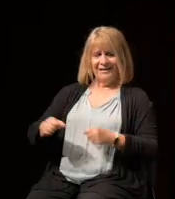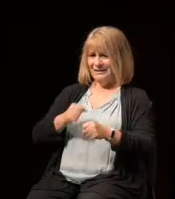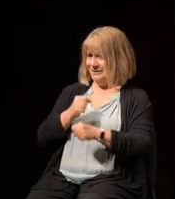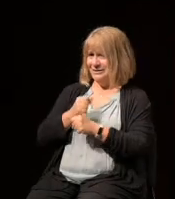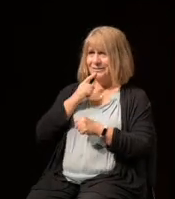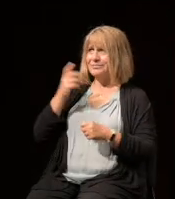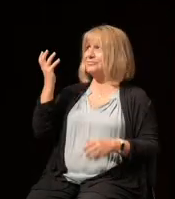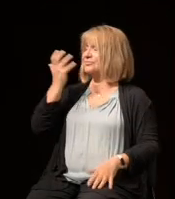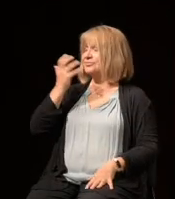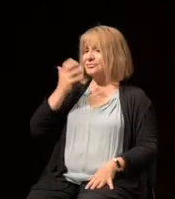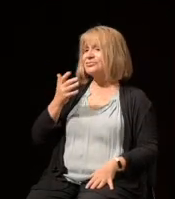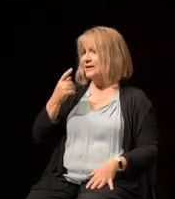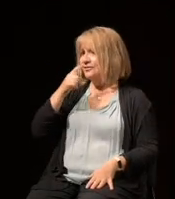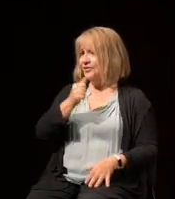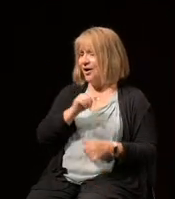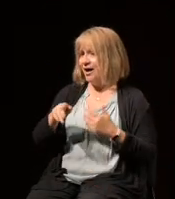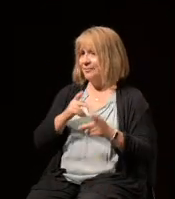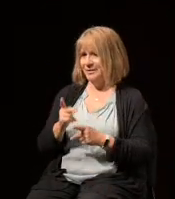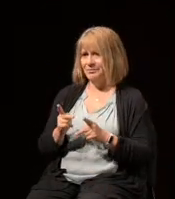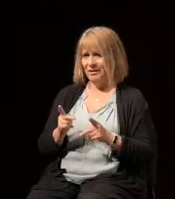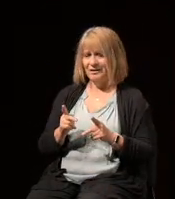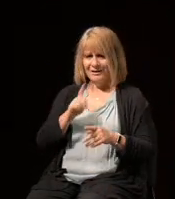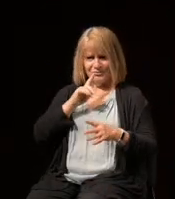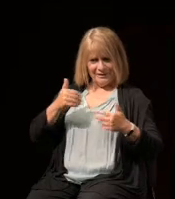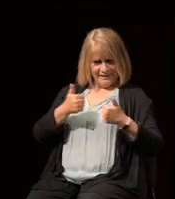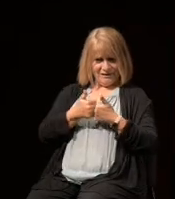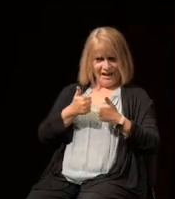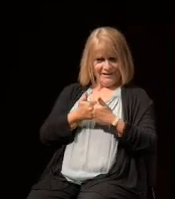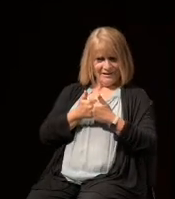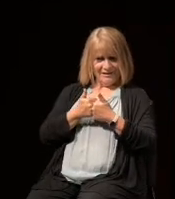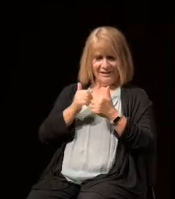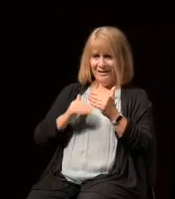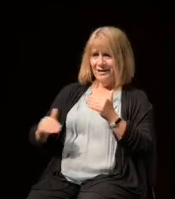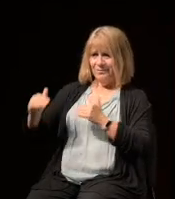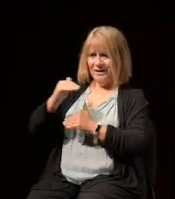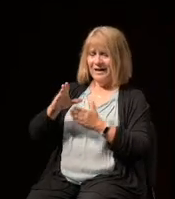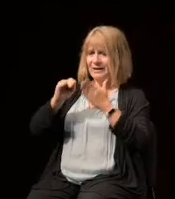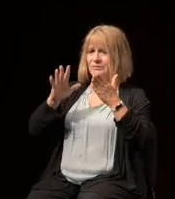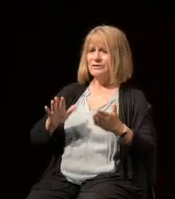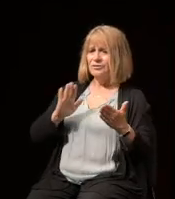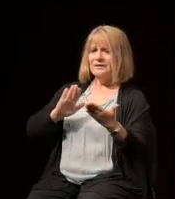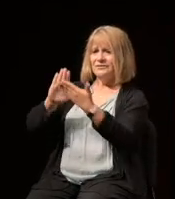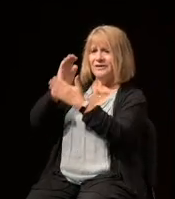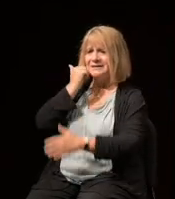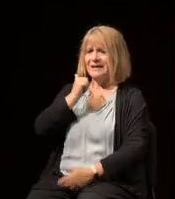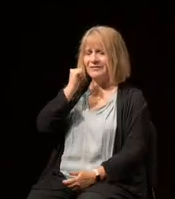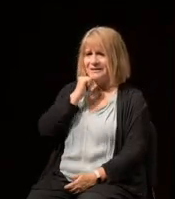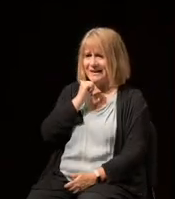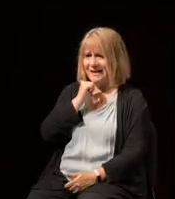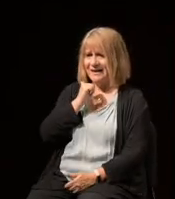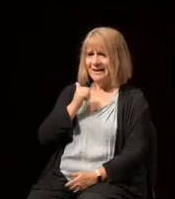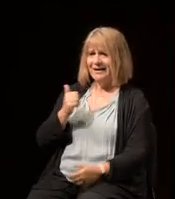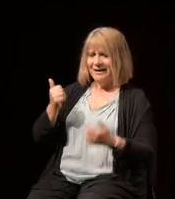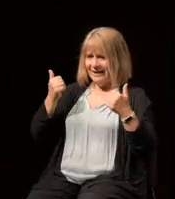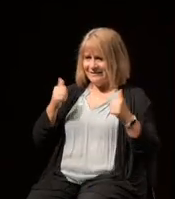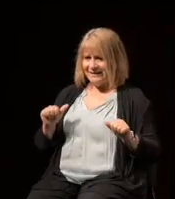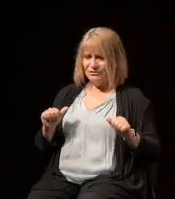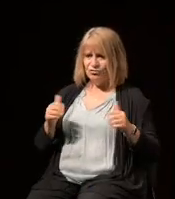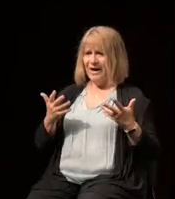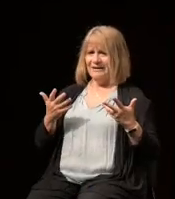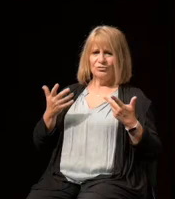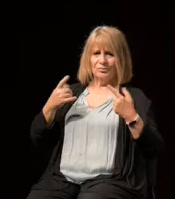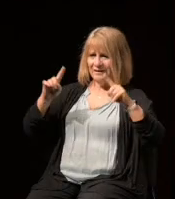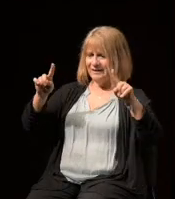challenges. It goes beyond the customary things that students face on a daily basis as they try to make a way out of no way. They go